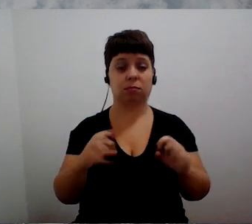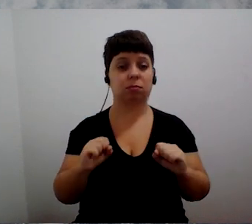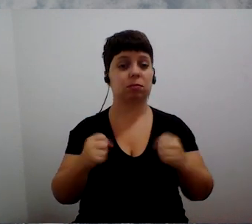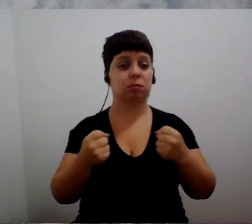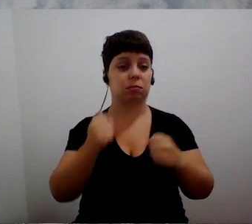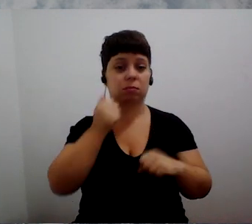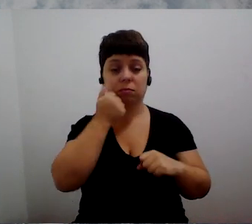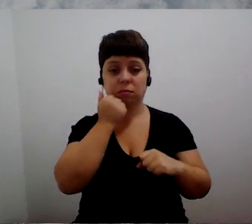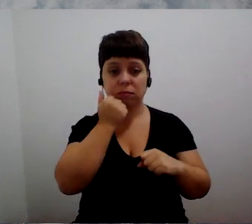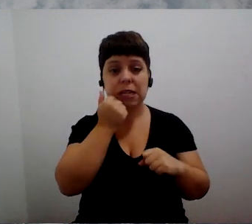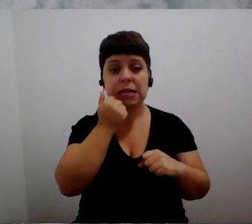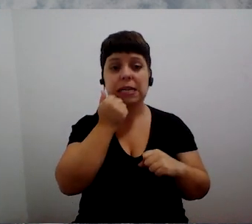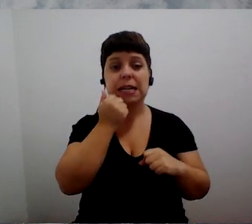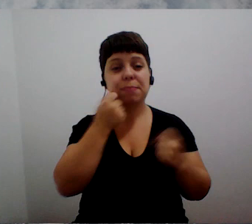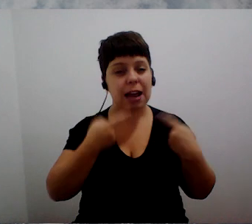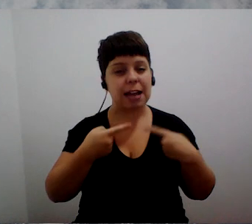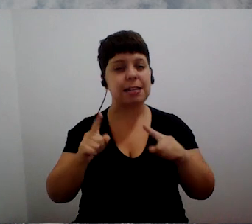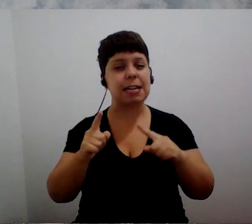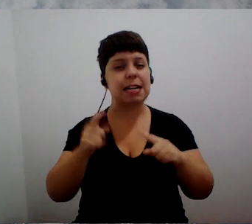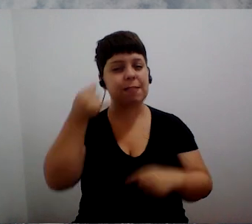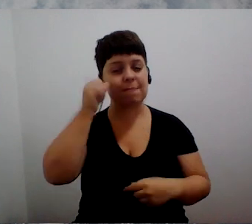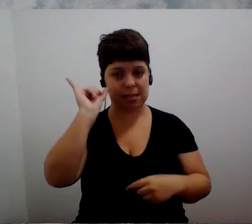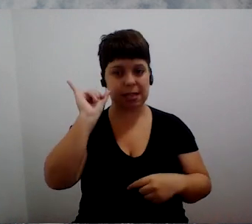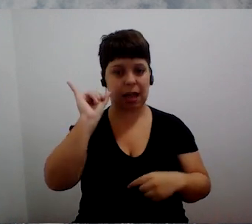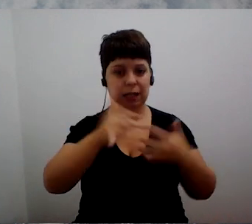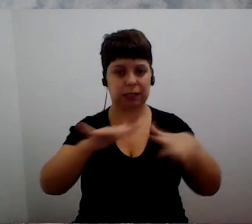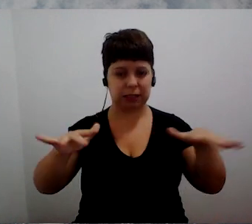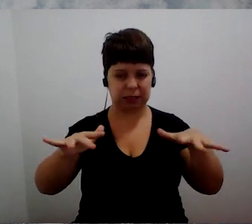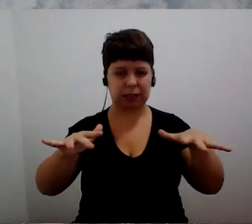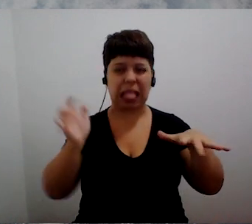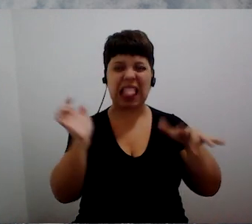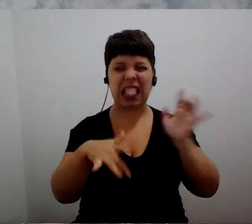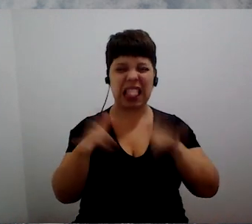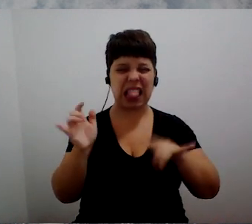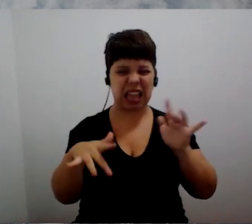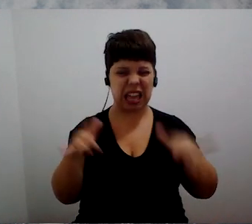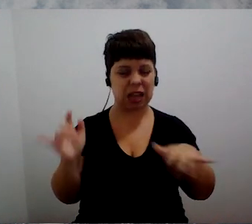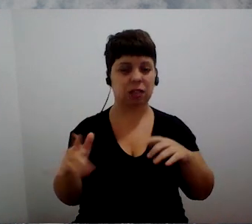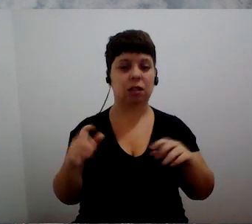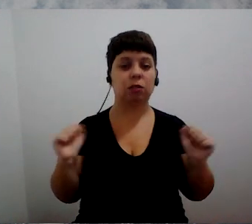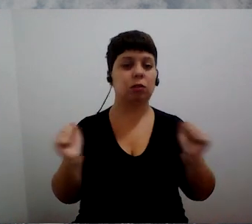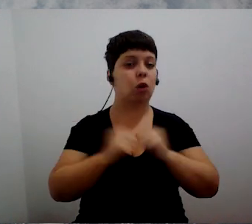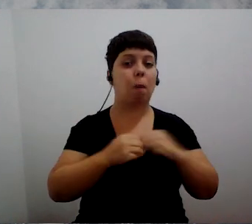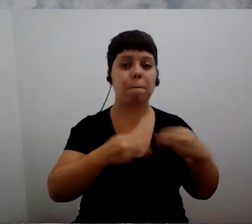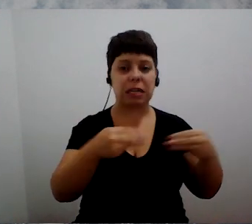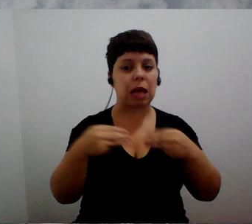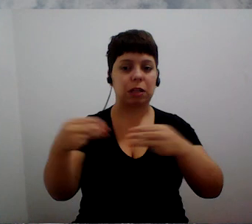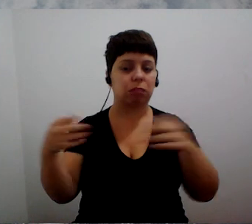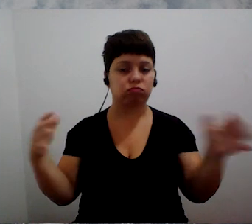ministry to tackle and reinforce science towards combating marine litters? We